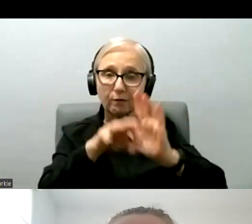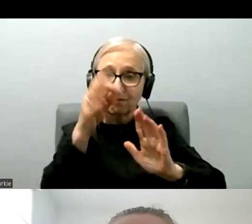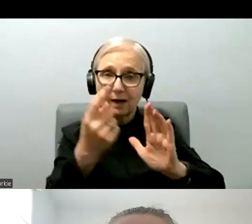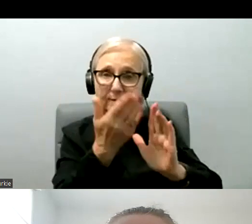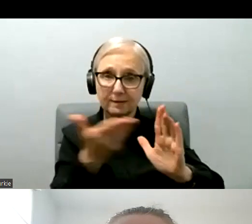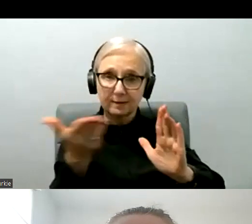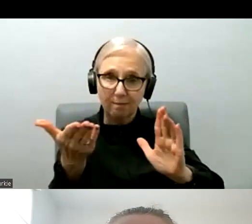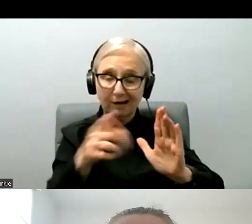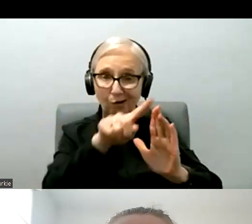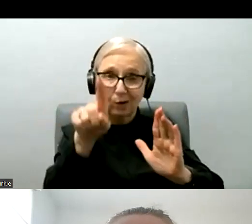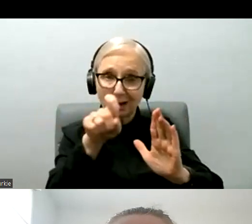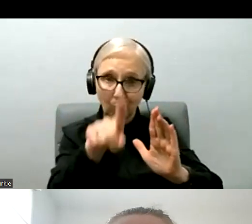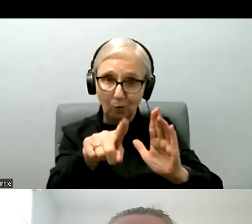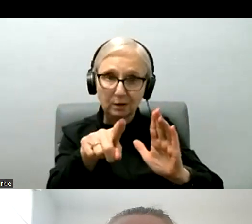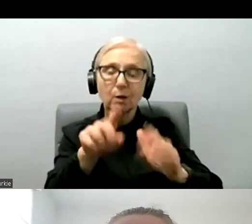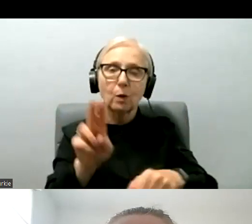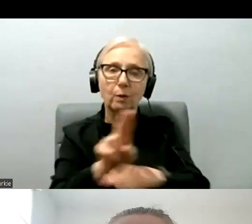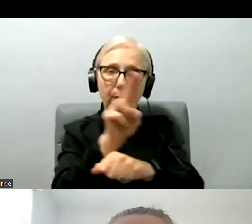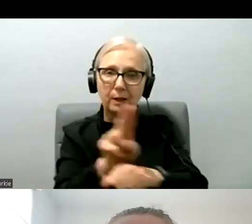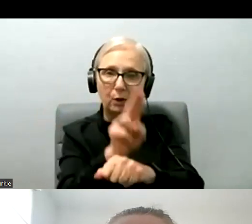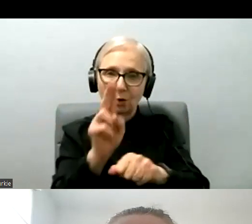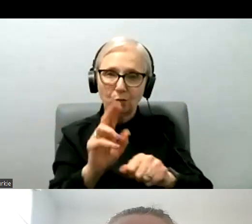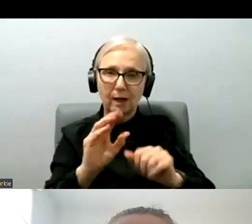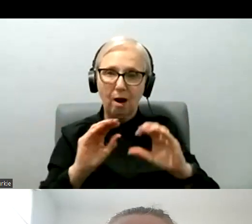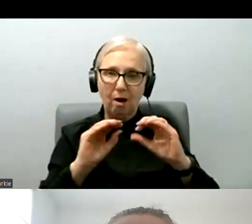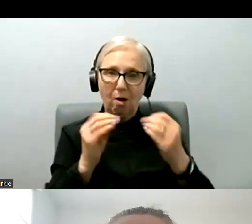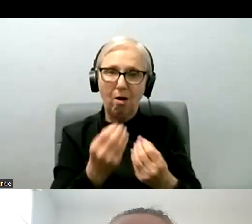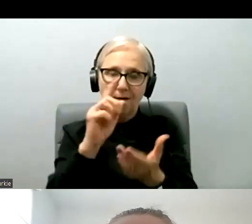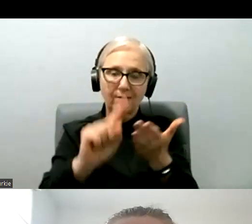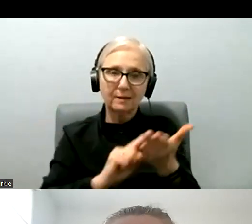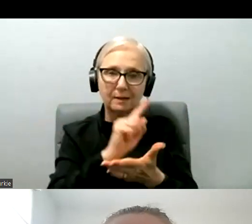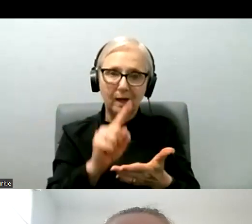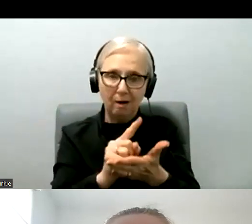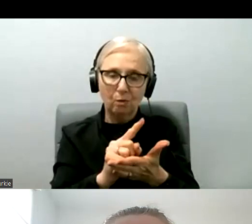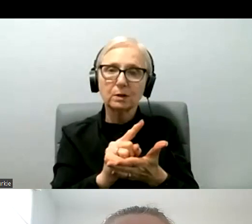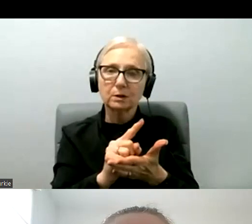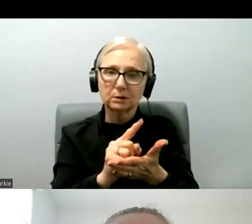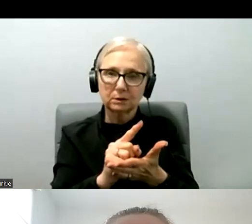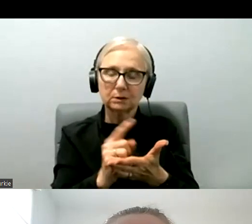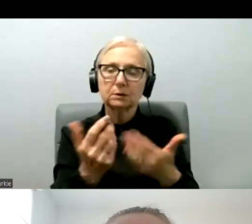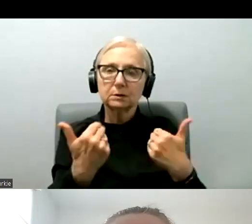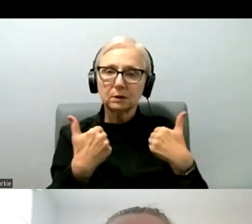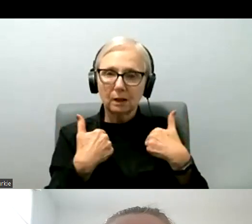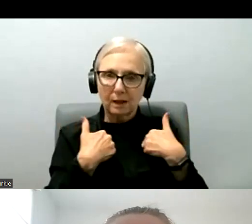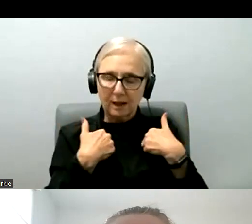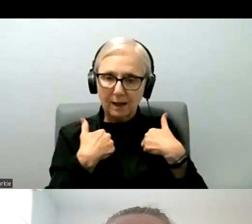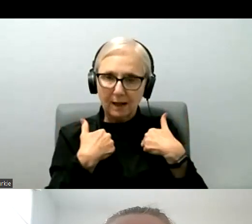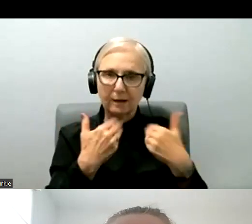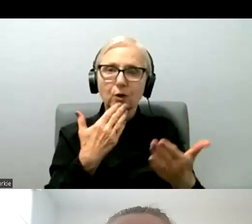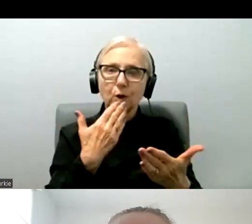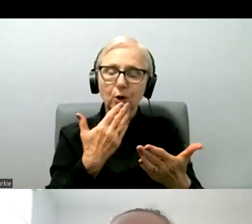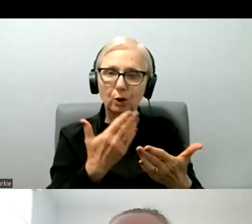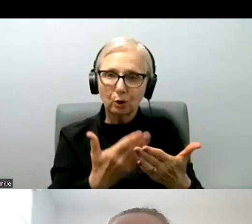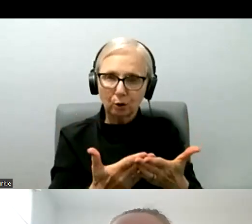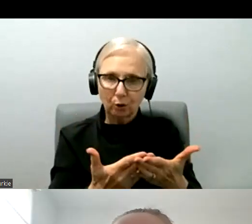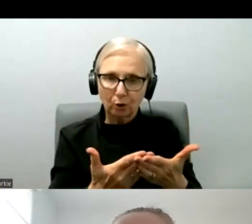that you had a question about is what we've been utilizing our office hours times for. And so we had a good bit of turnout the first week where we